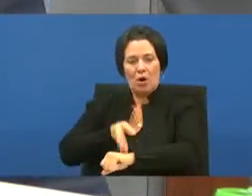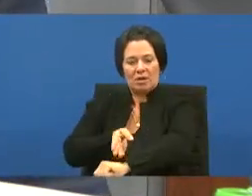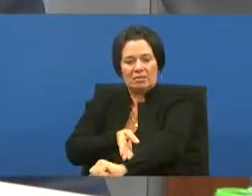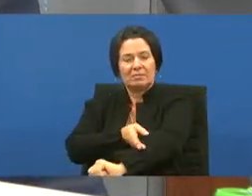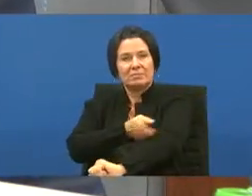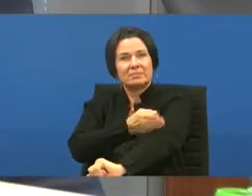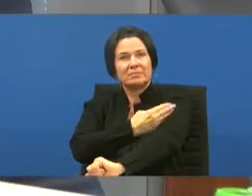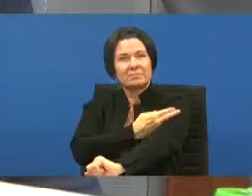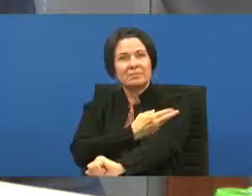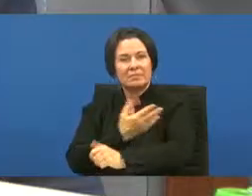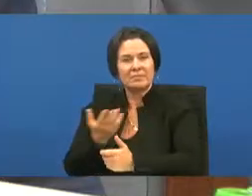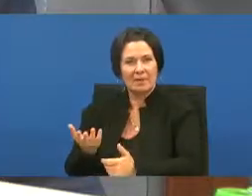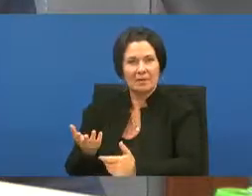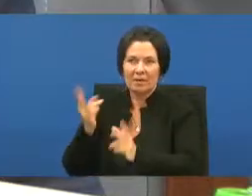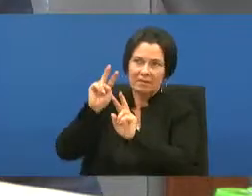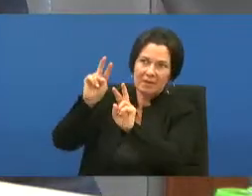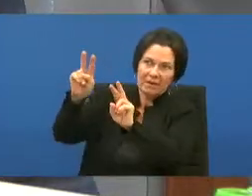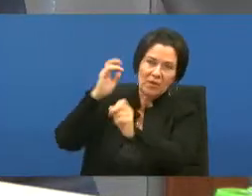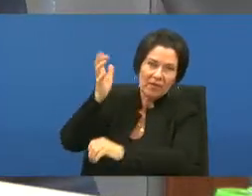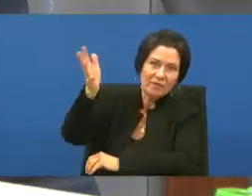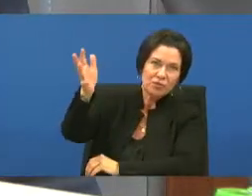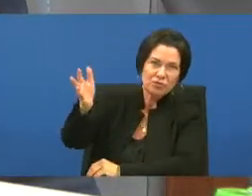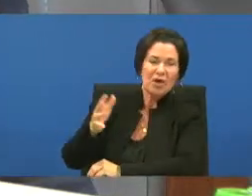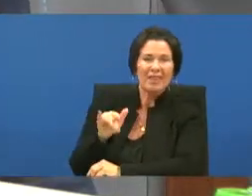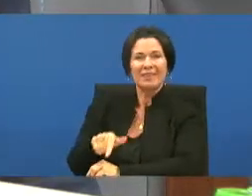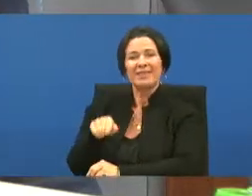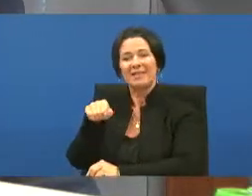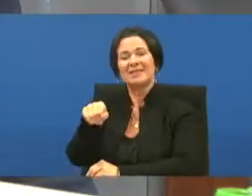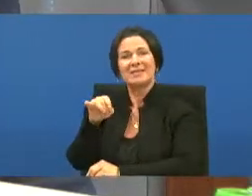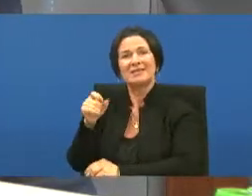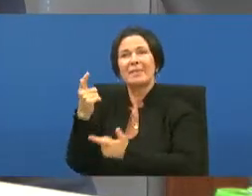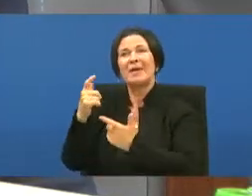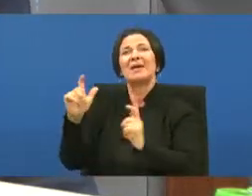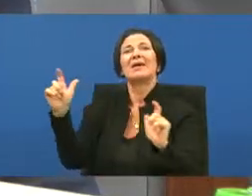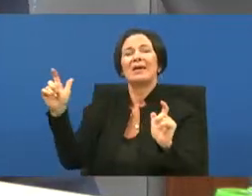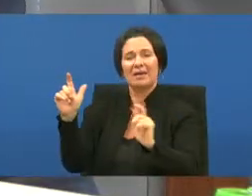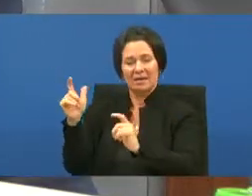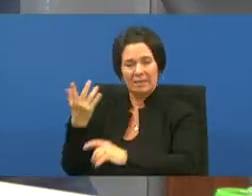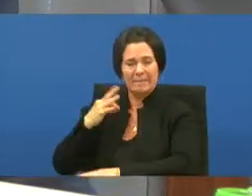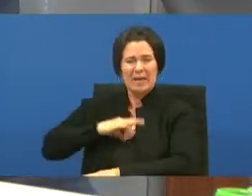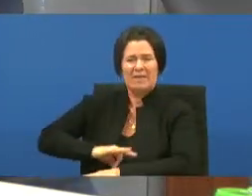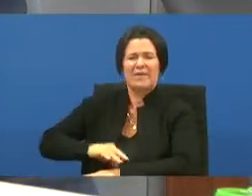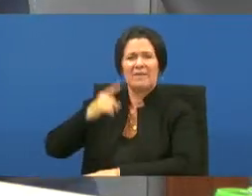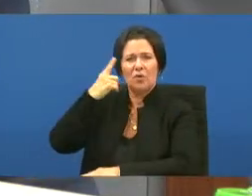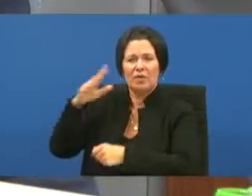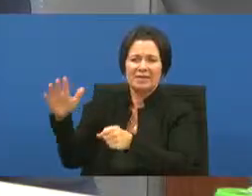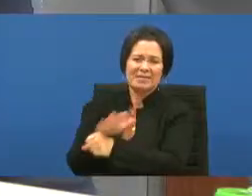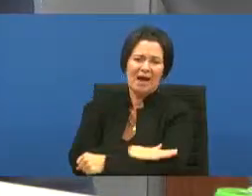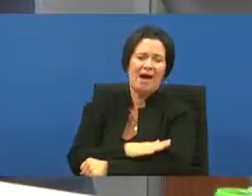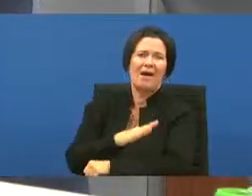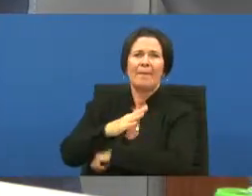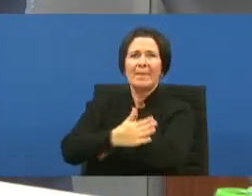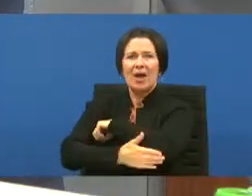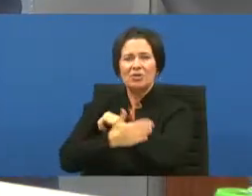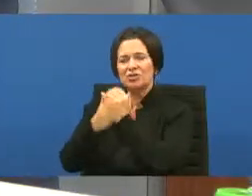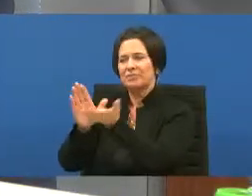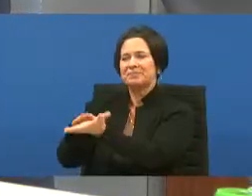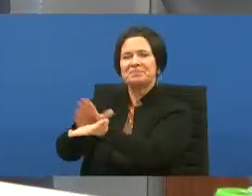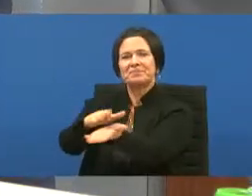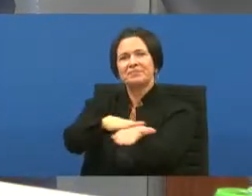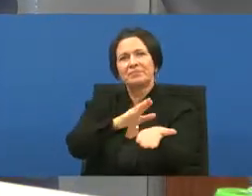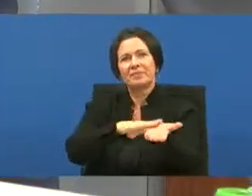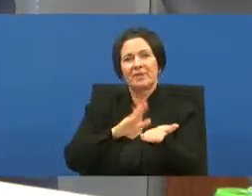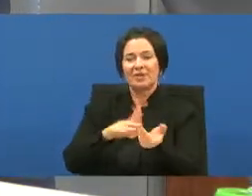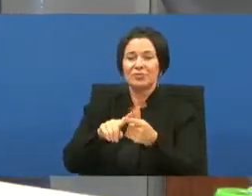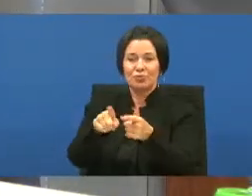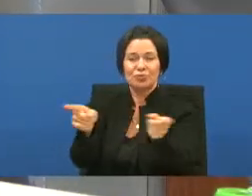around something that is a huge benefit for the entire parish. I think this is something to celebrate, and kudos to everybody that's put so much hard